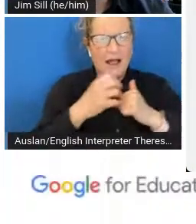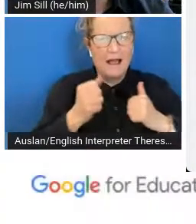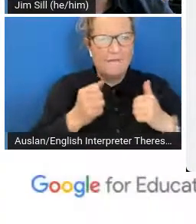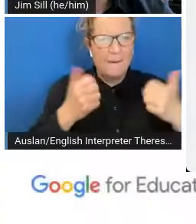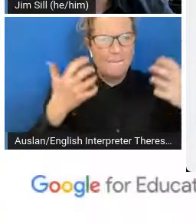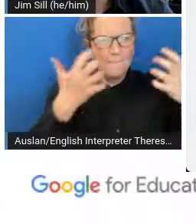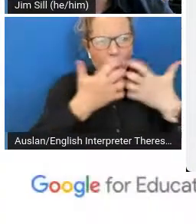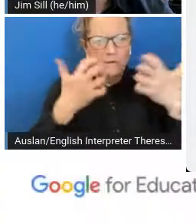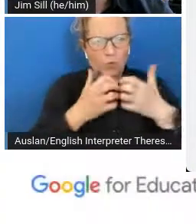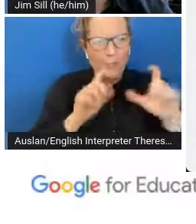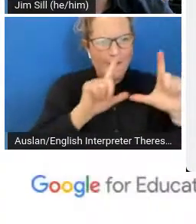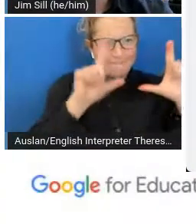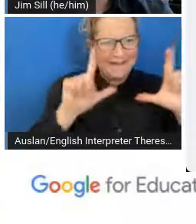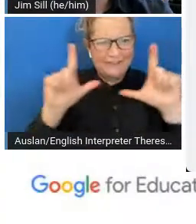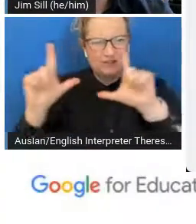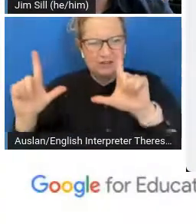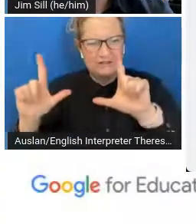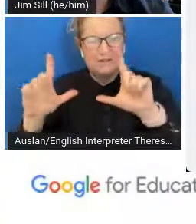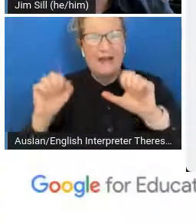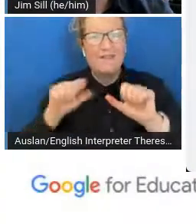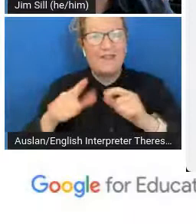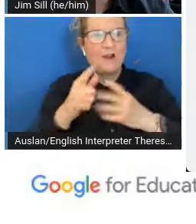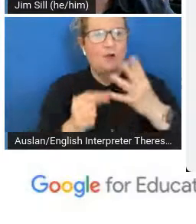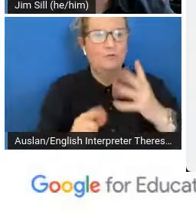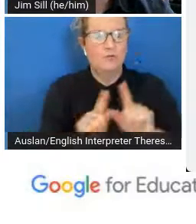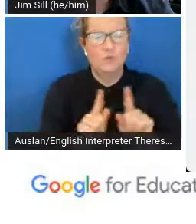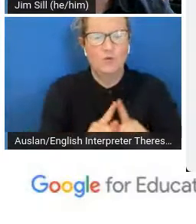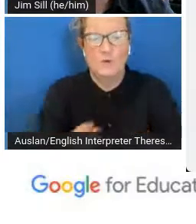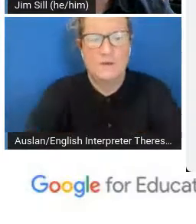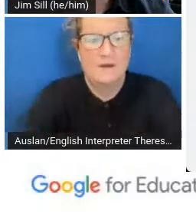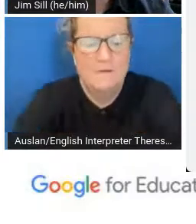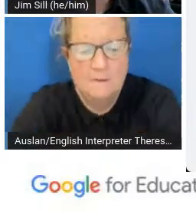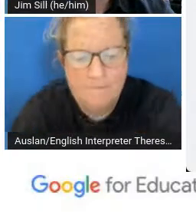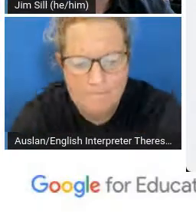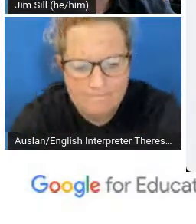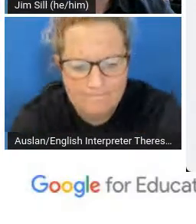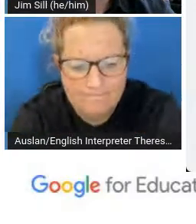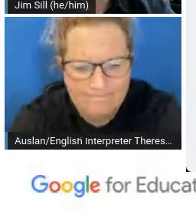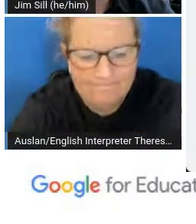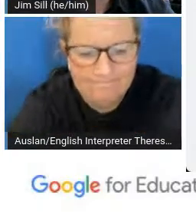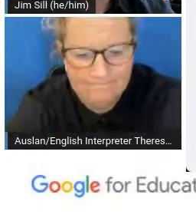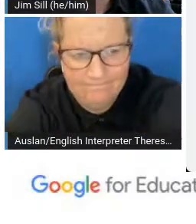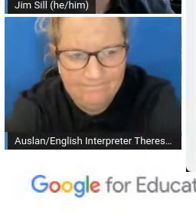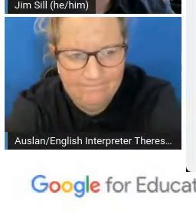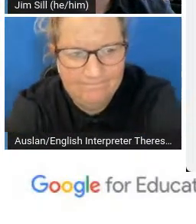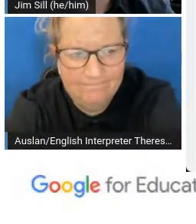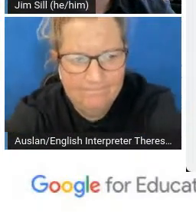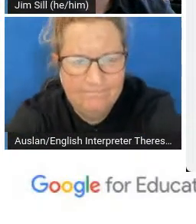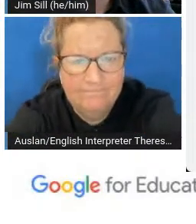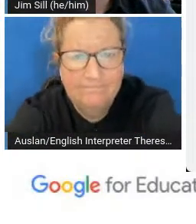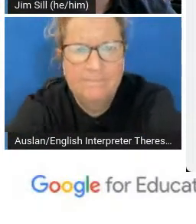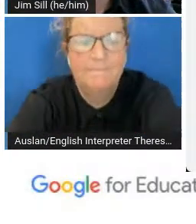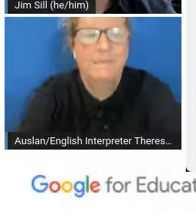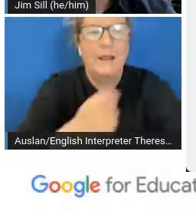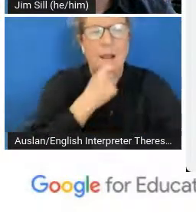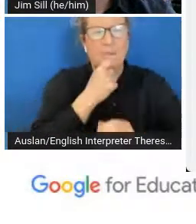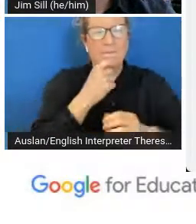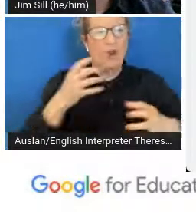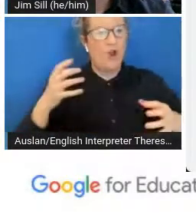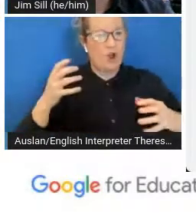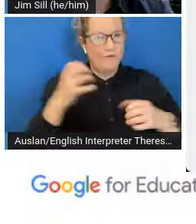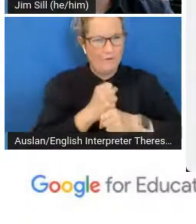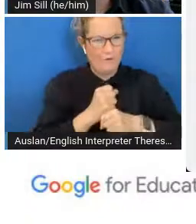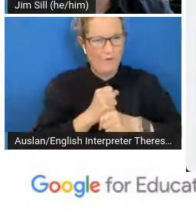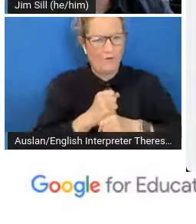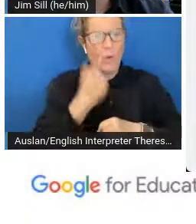option as well. So that's just a brief overview of Google Sites. Always happy to chat more about it, but I think that for now, that